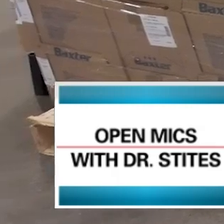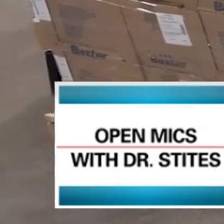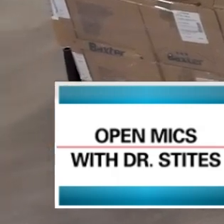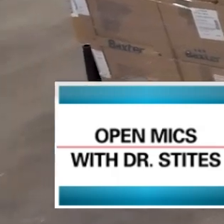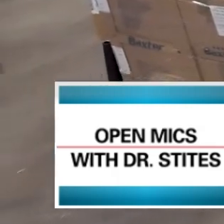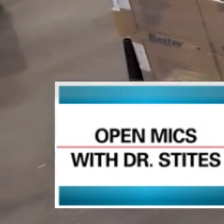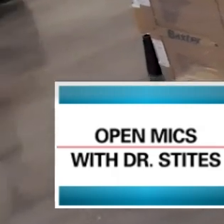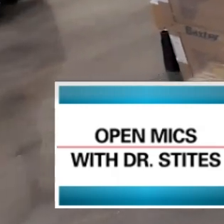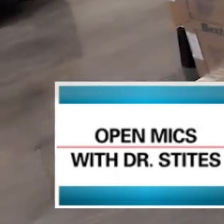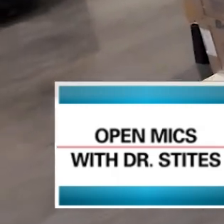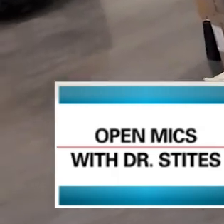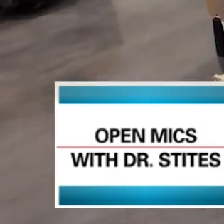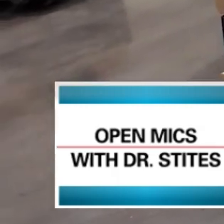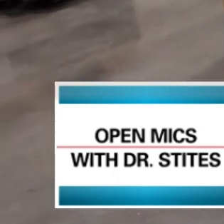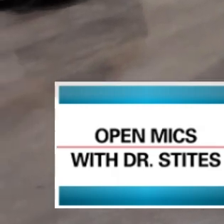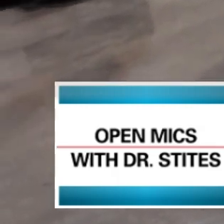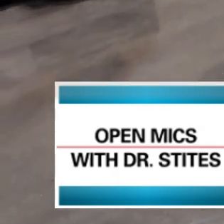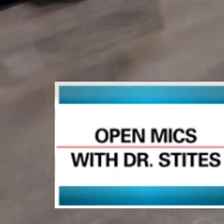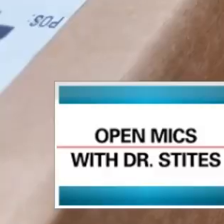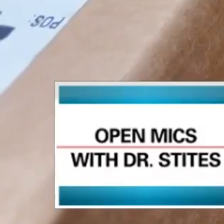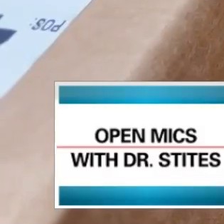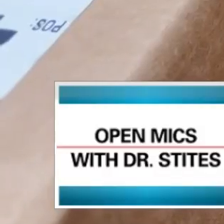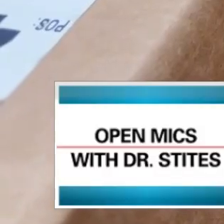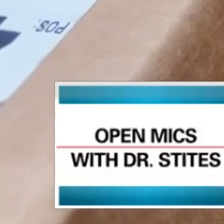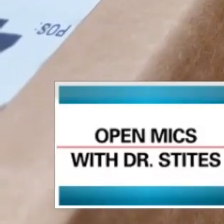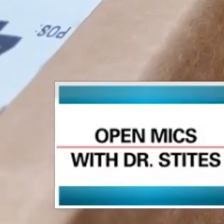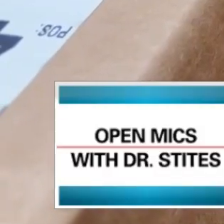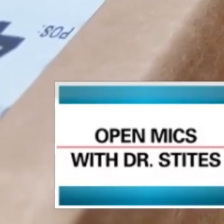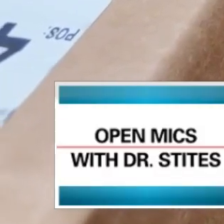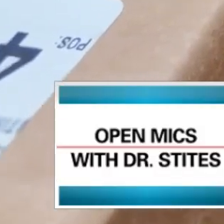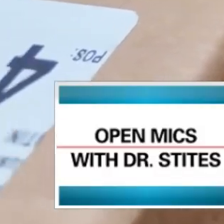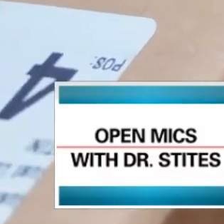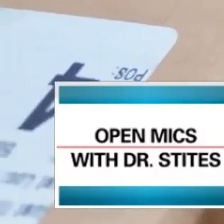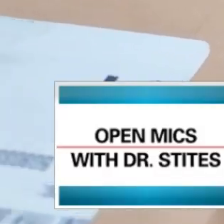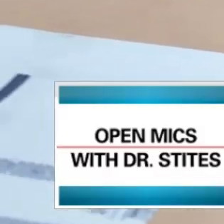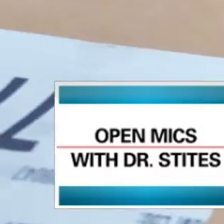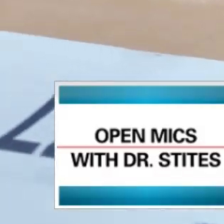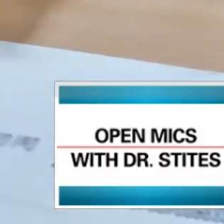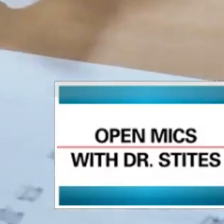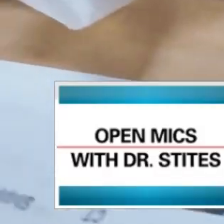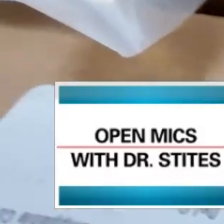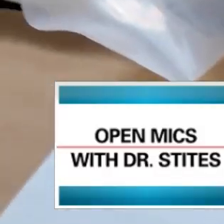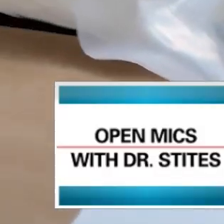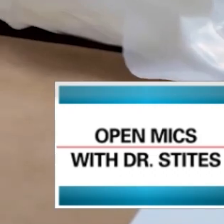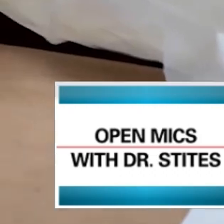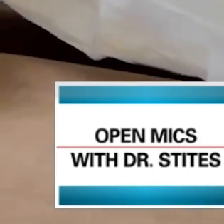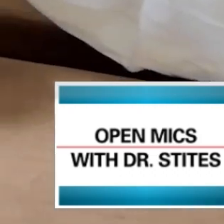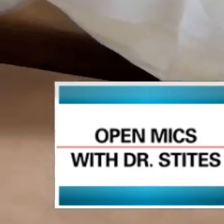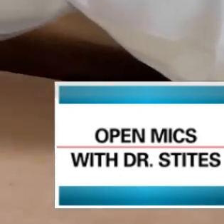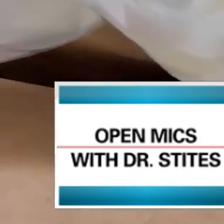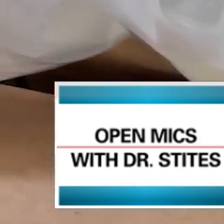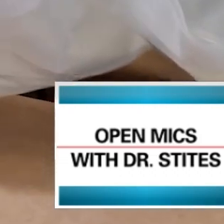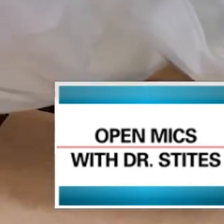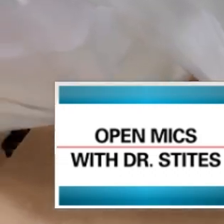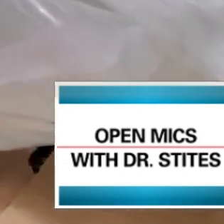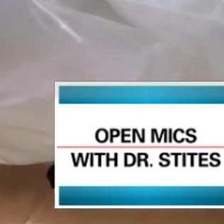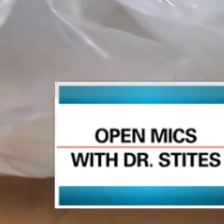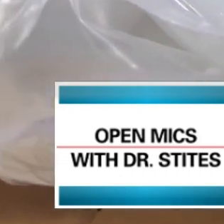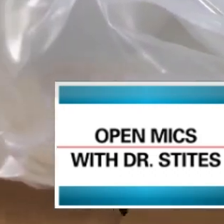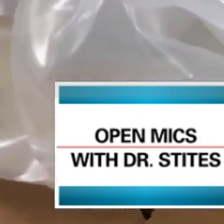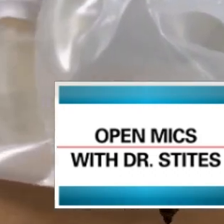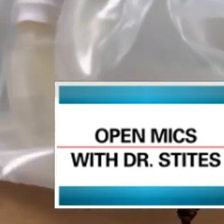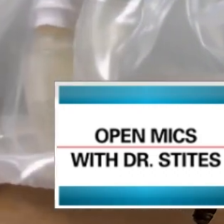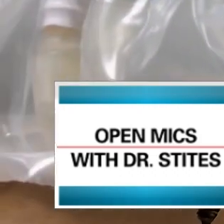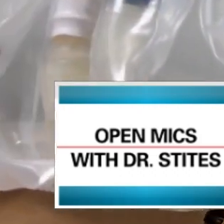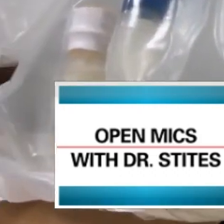One company, Baxter International, so it makes 60% of the nation's IV fluids, which are critical